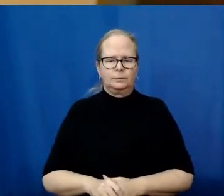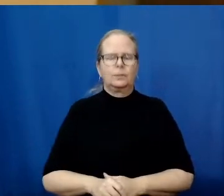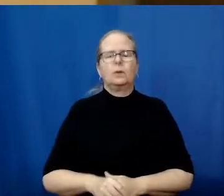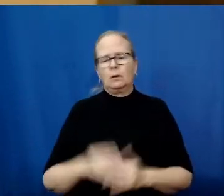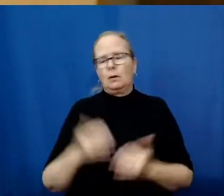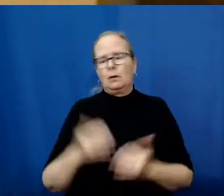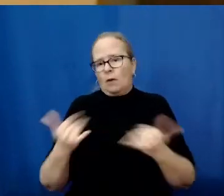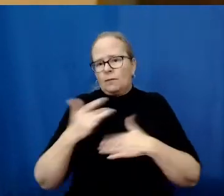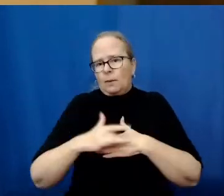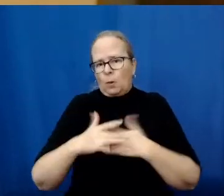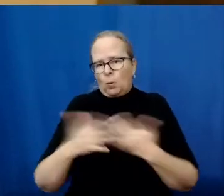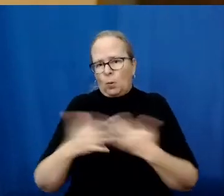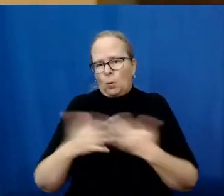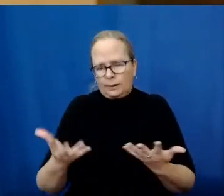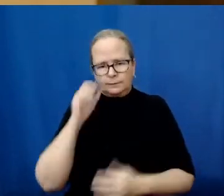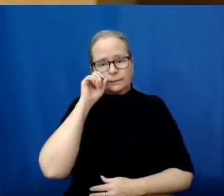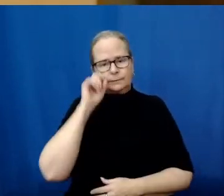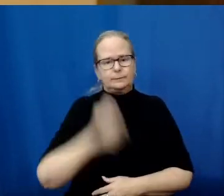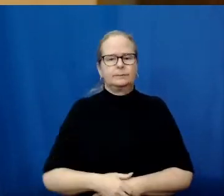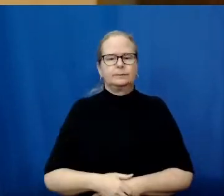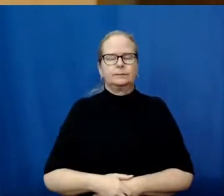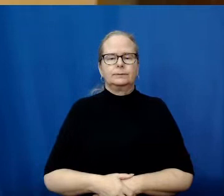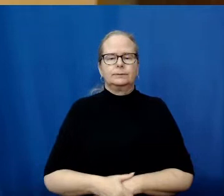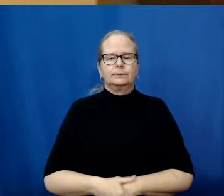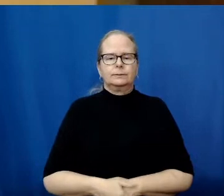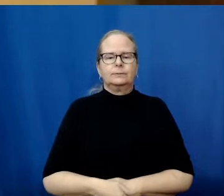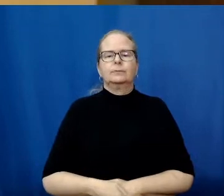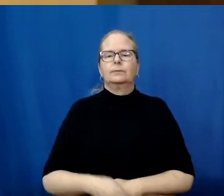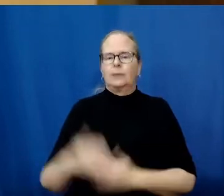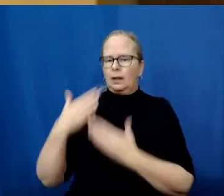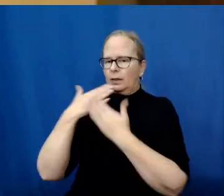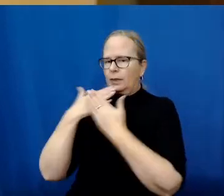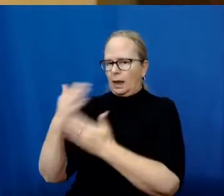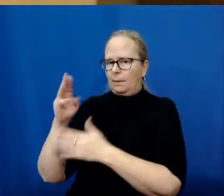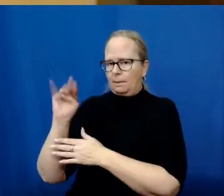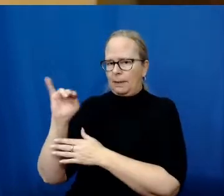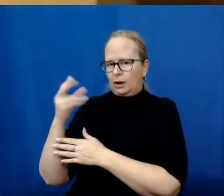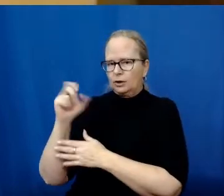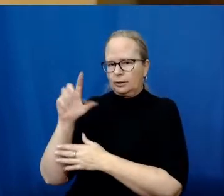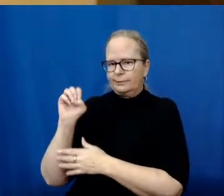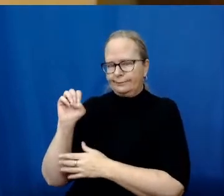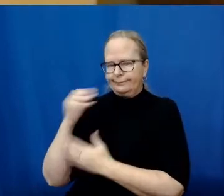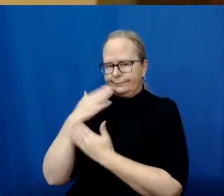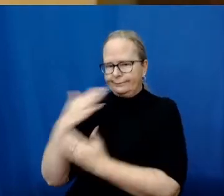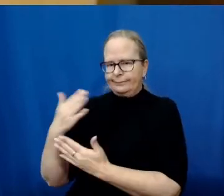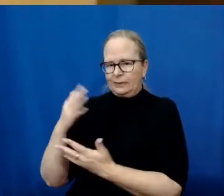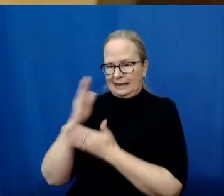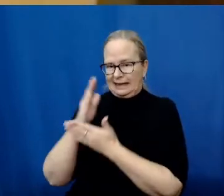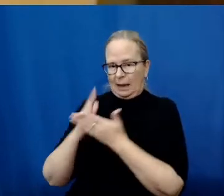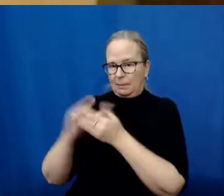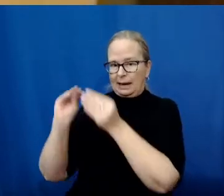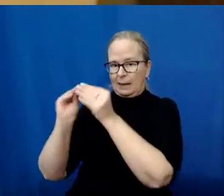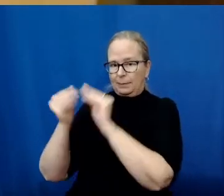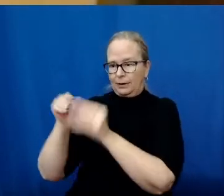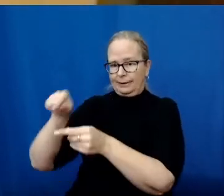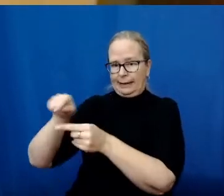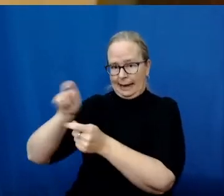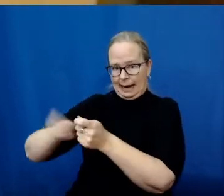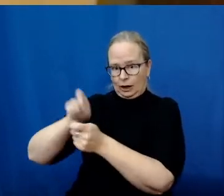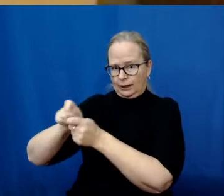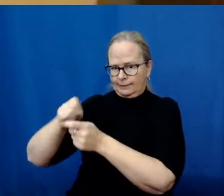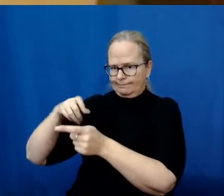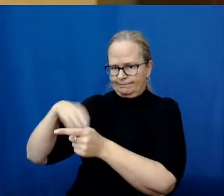this point. Positivity rate with the number of rapid tests that are out